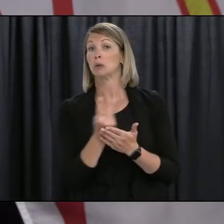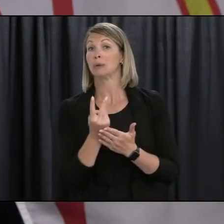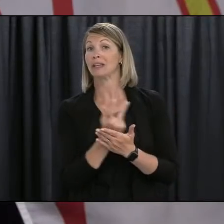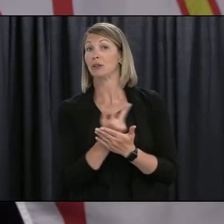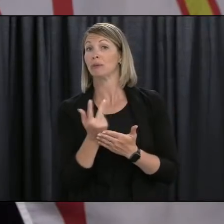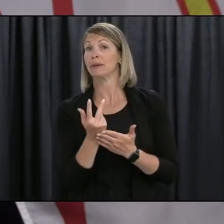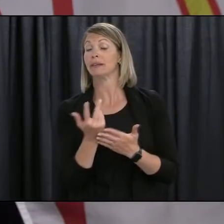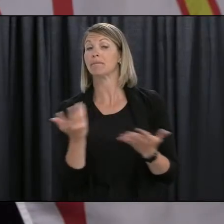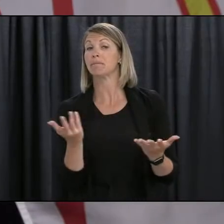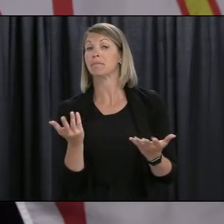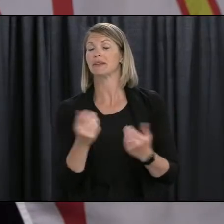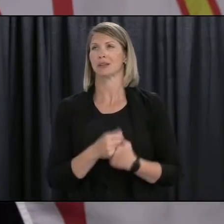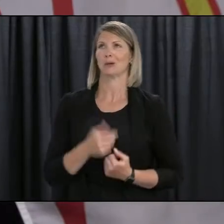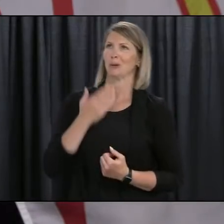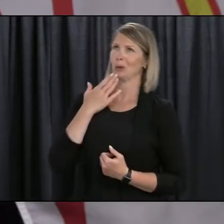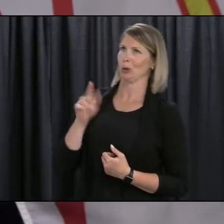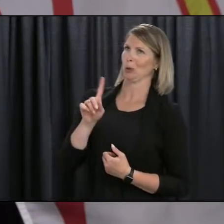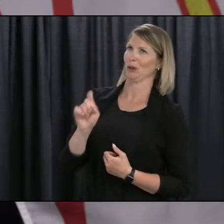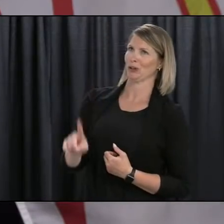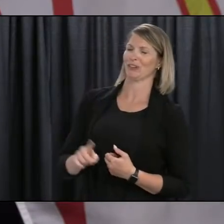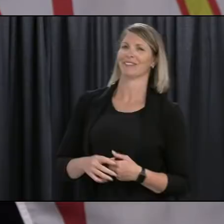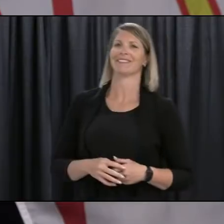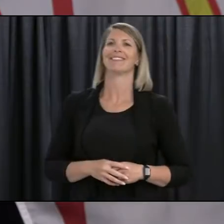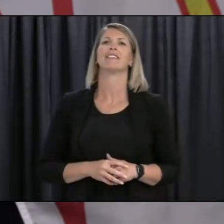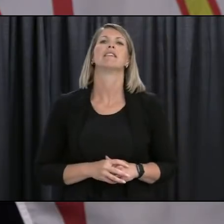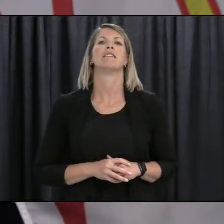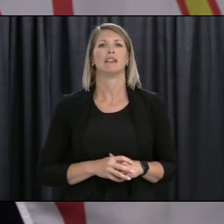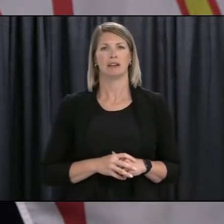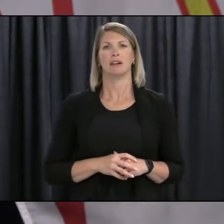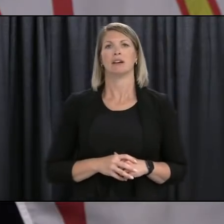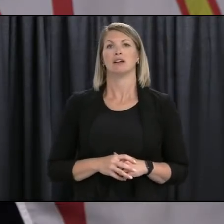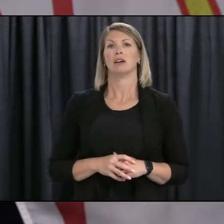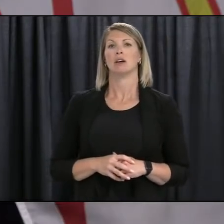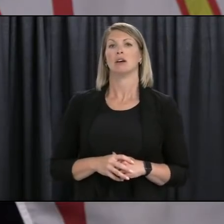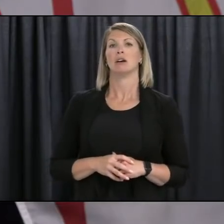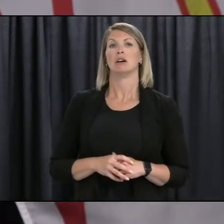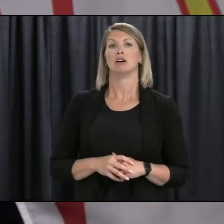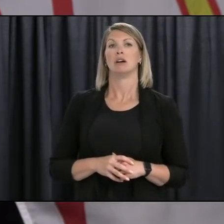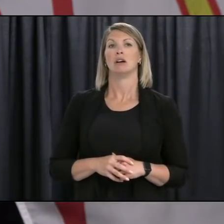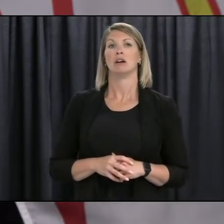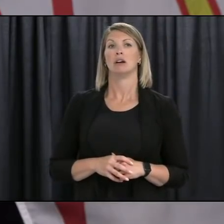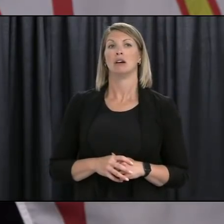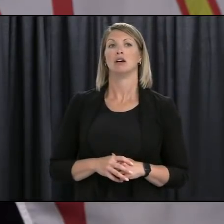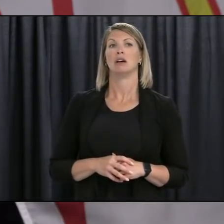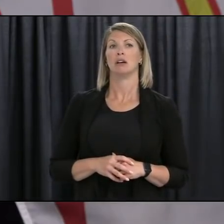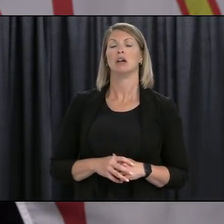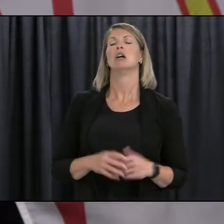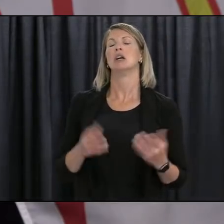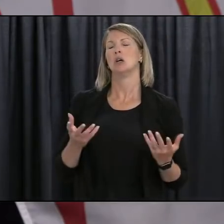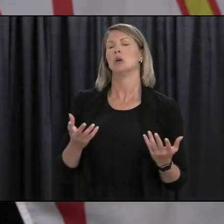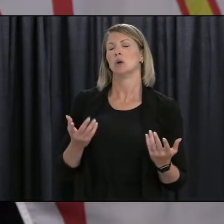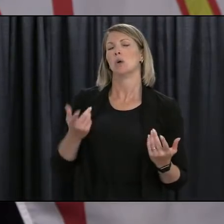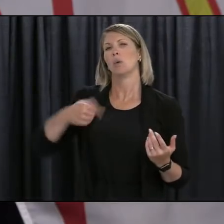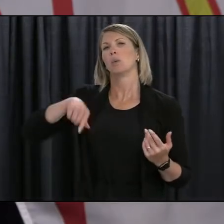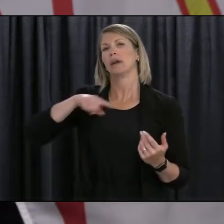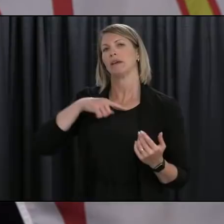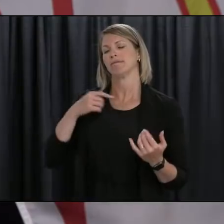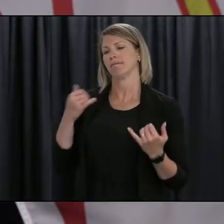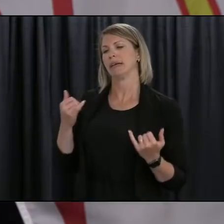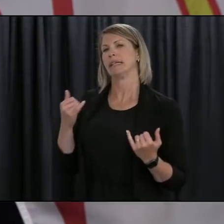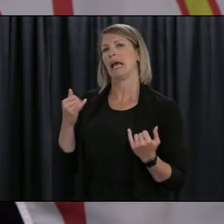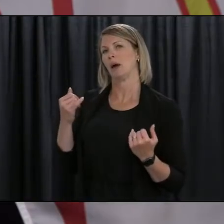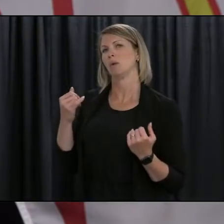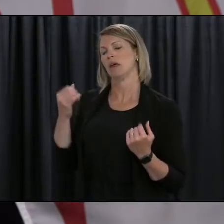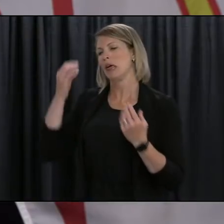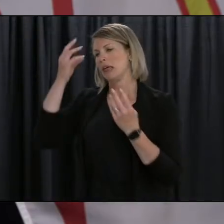good question. And, we're certainly looking at what level 1 really, to give more detail about what level 1 will